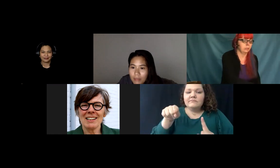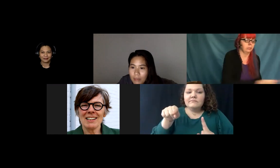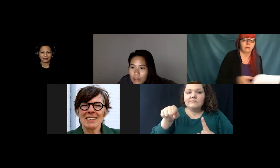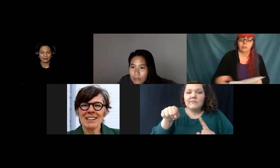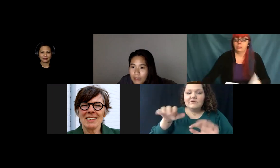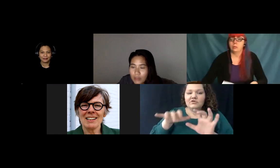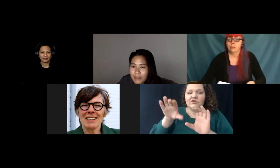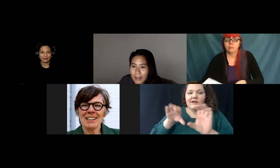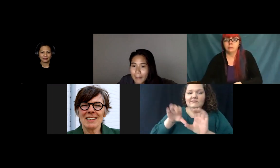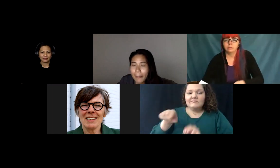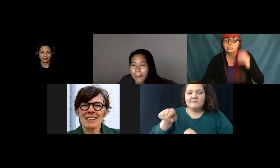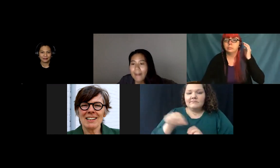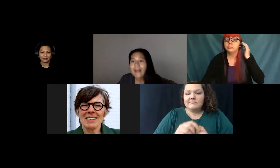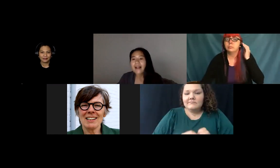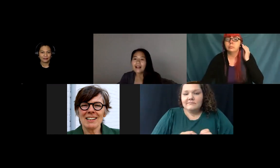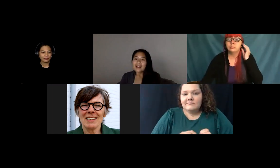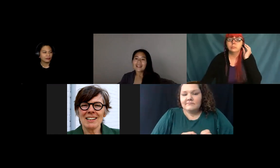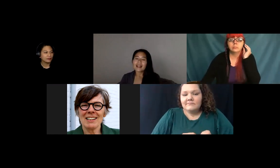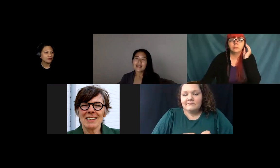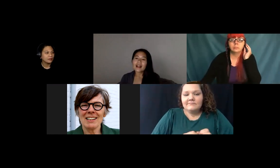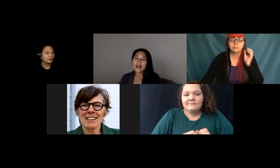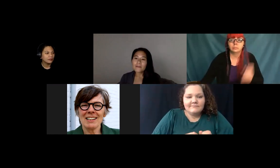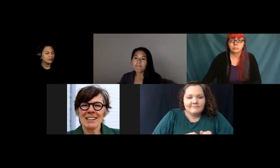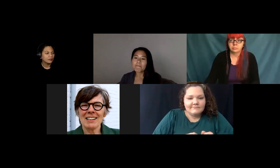A multiple page website.